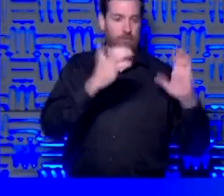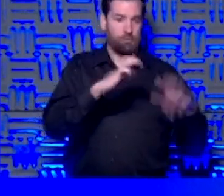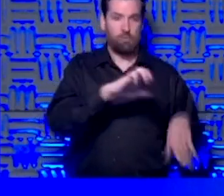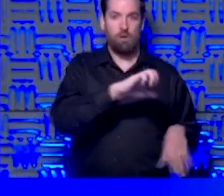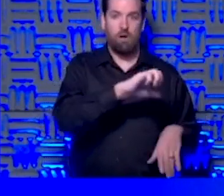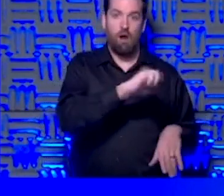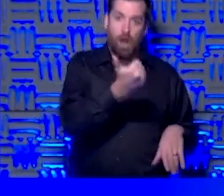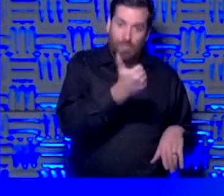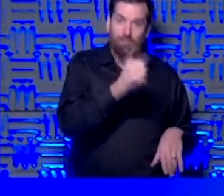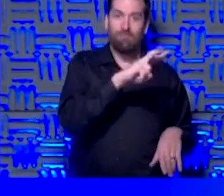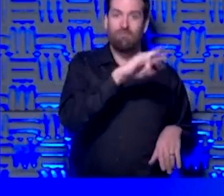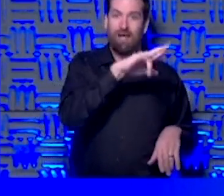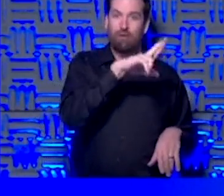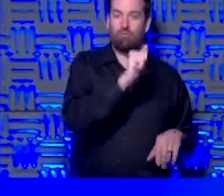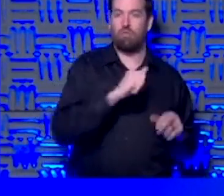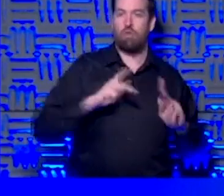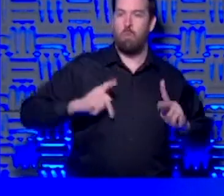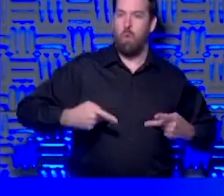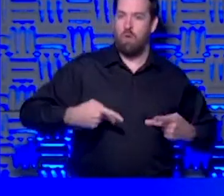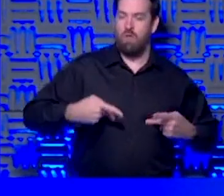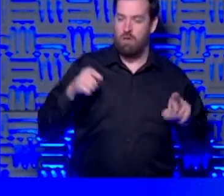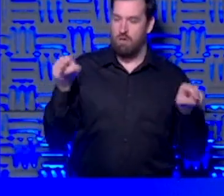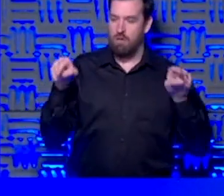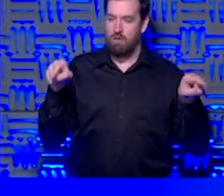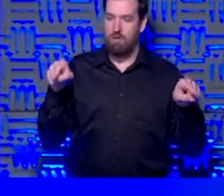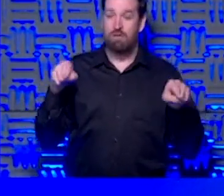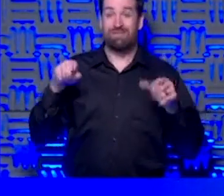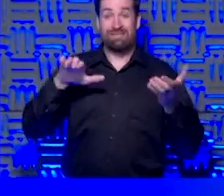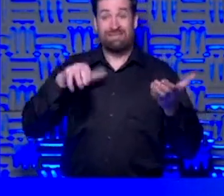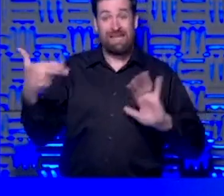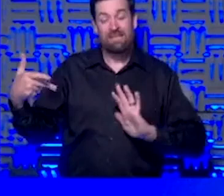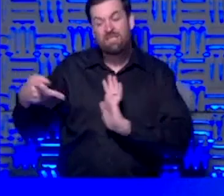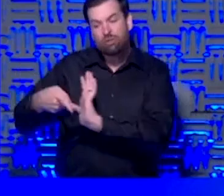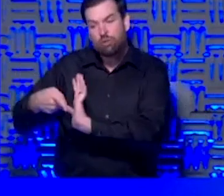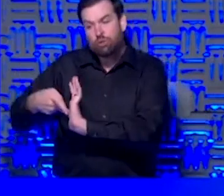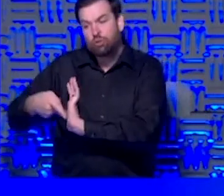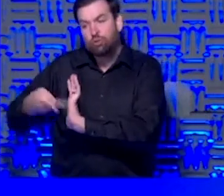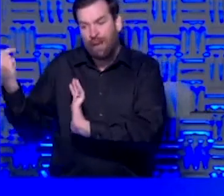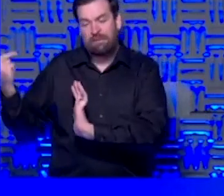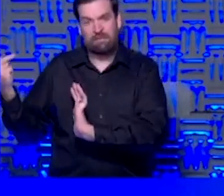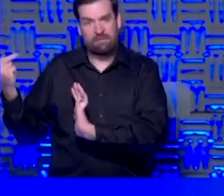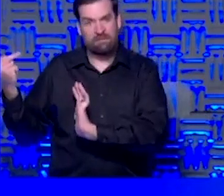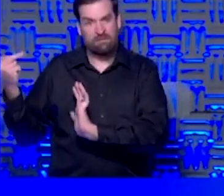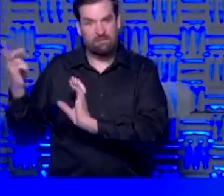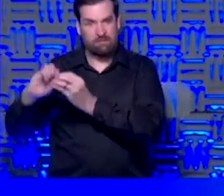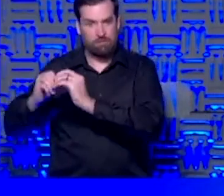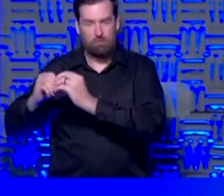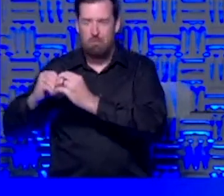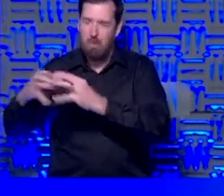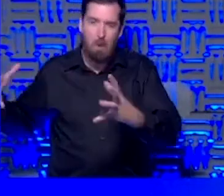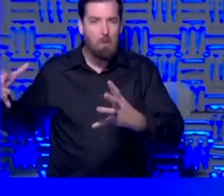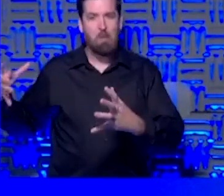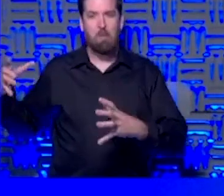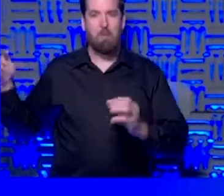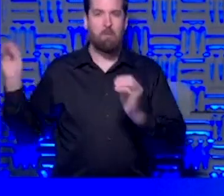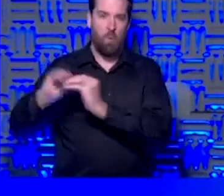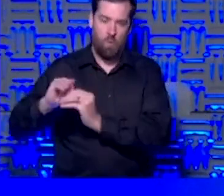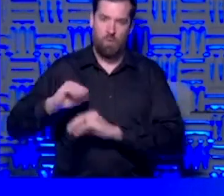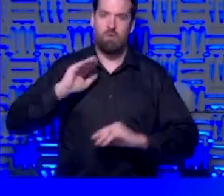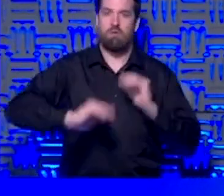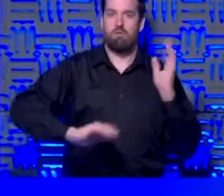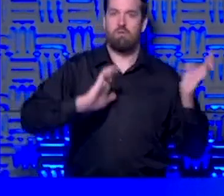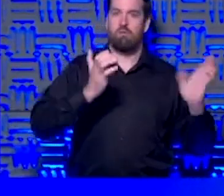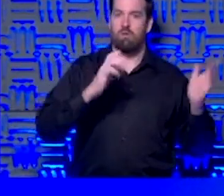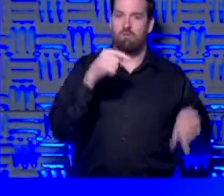other viral pneumonia, not COVID-19, and the death rate was twice as high in the COVID-19 pneumonia group compared